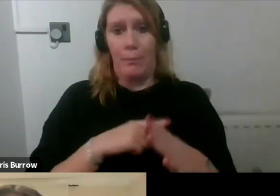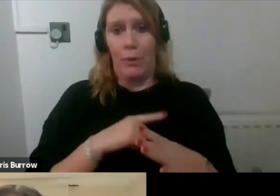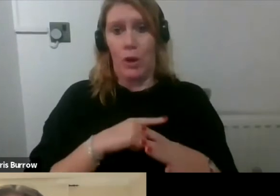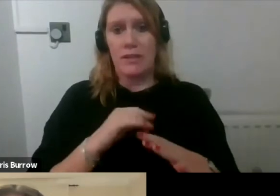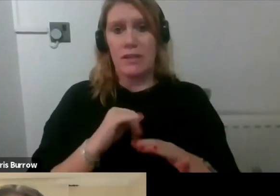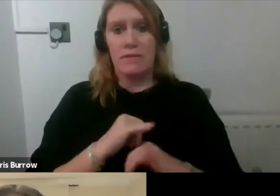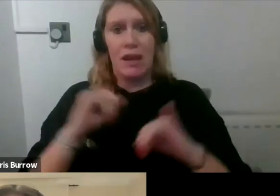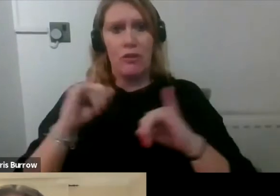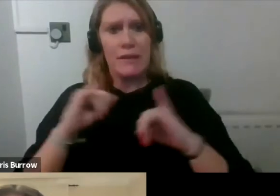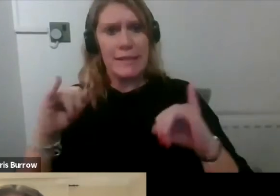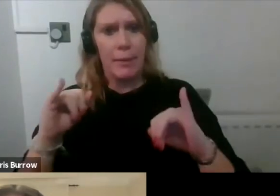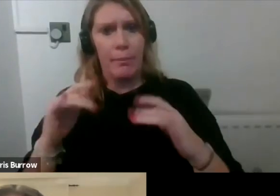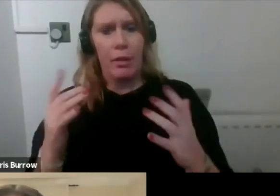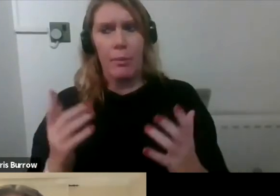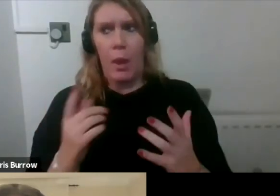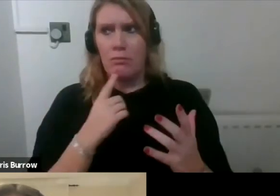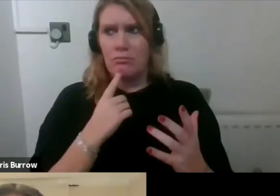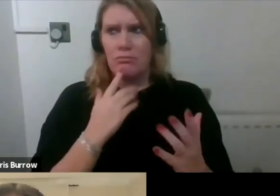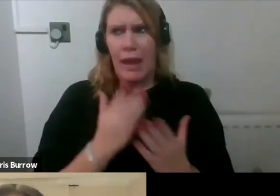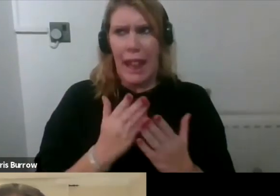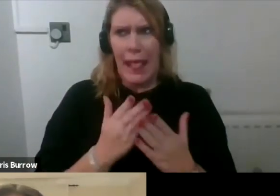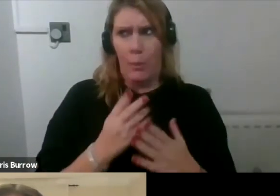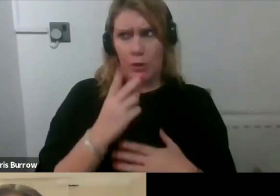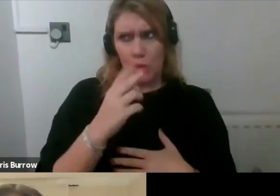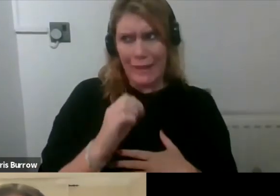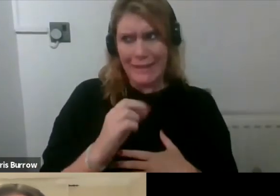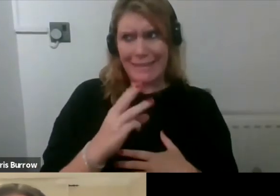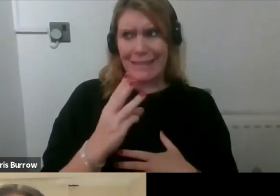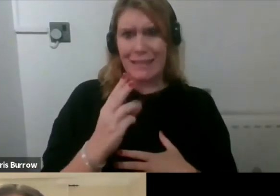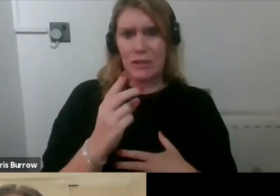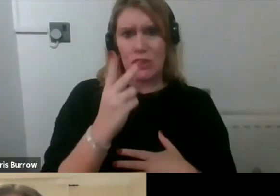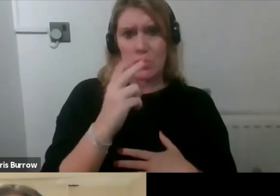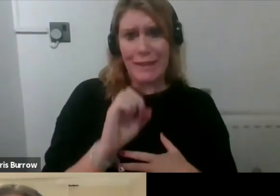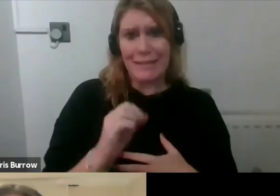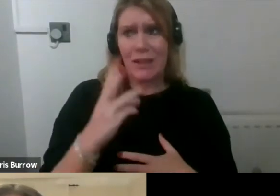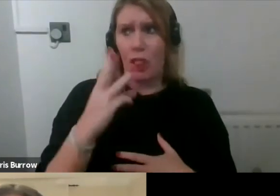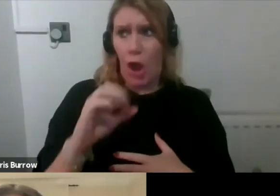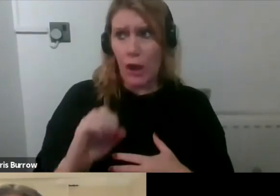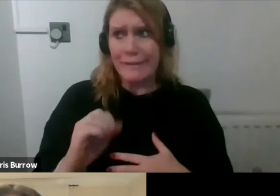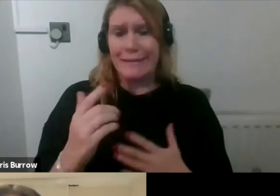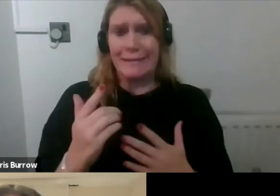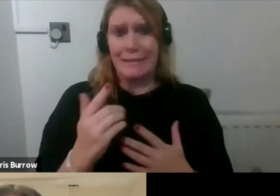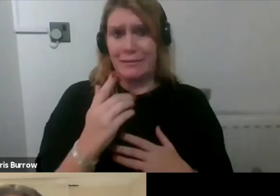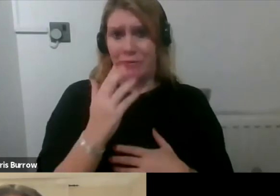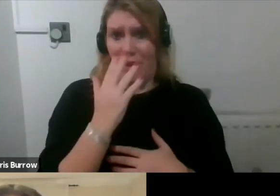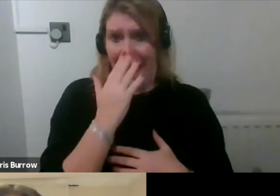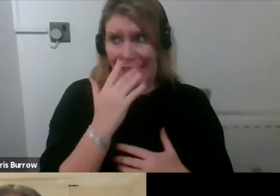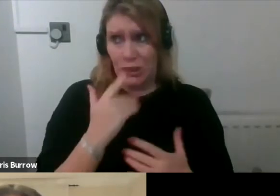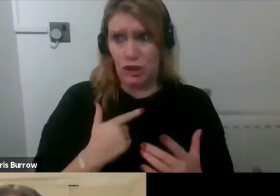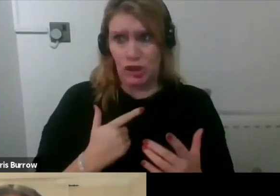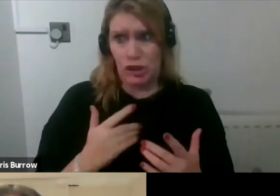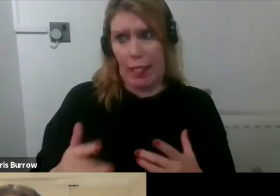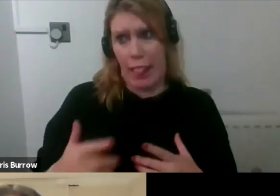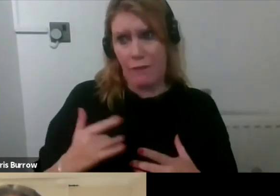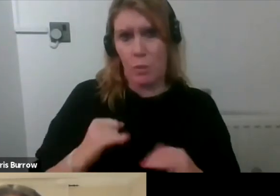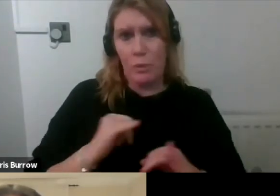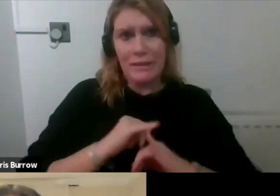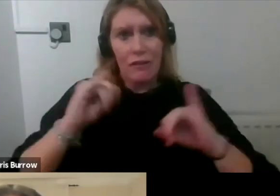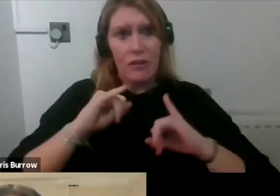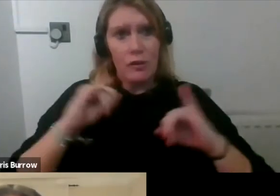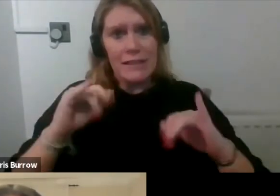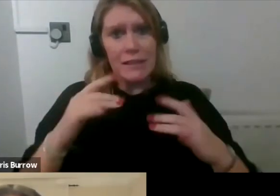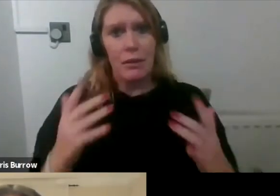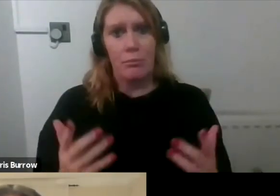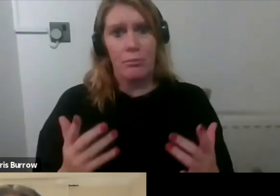we spent our 20s and 30s living with mm, terrorism, and yet these civil rights breaches weren't